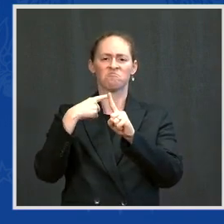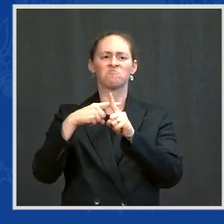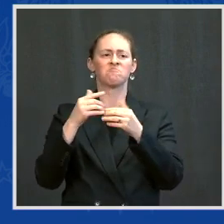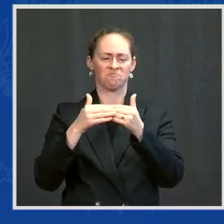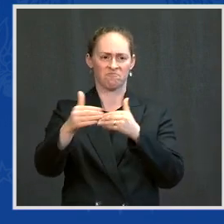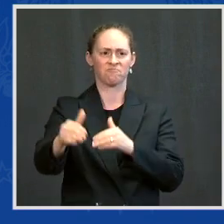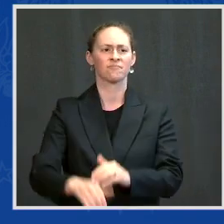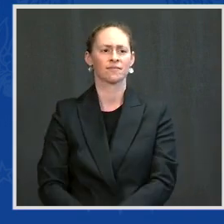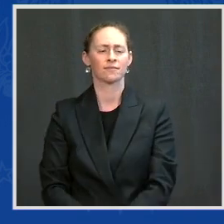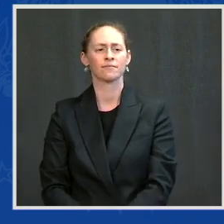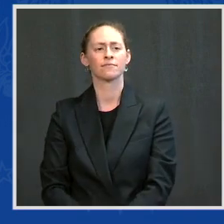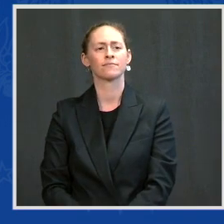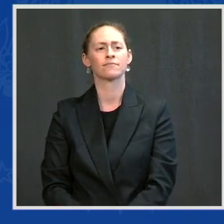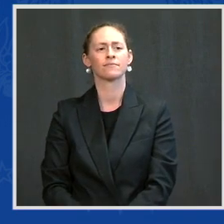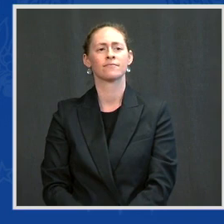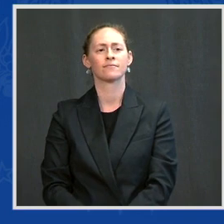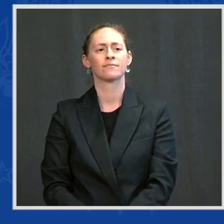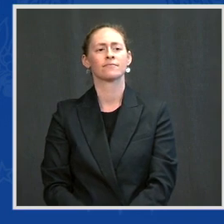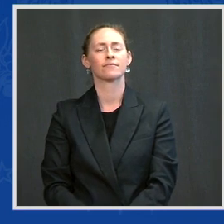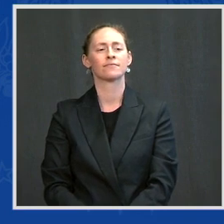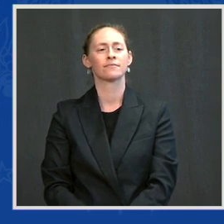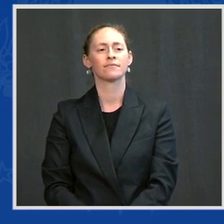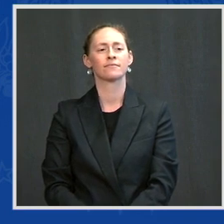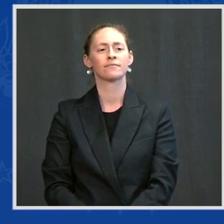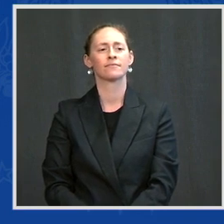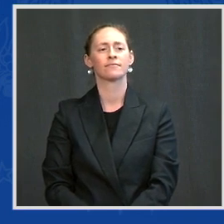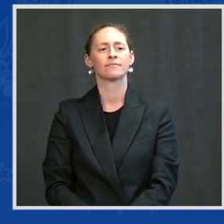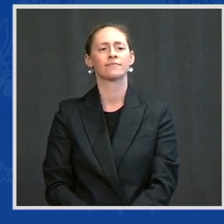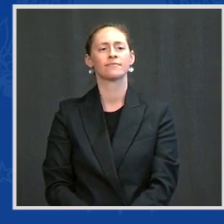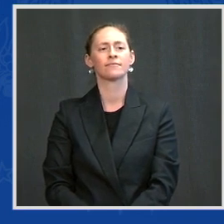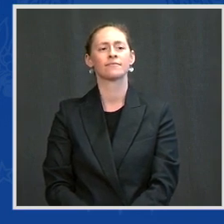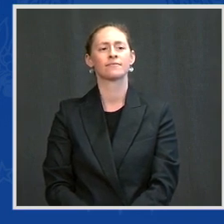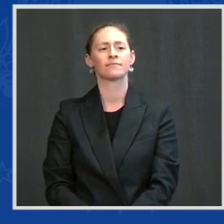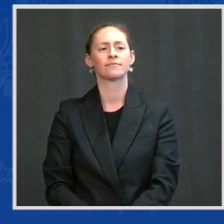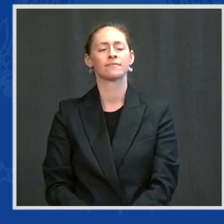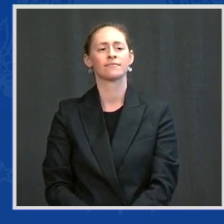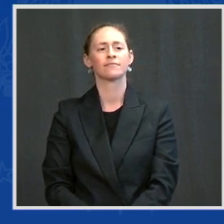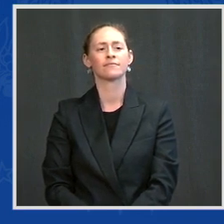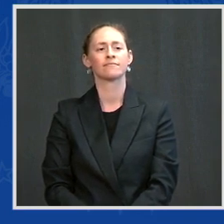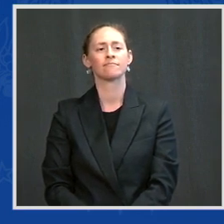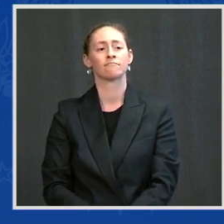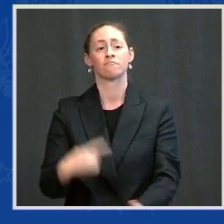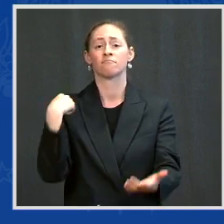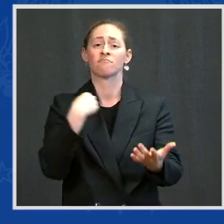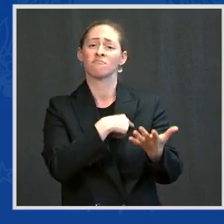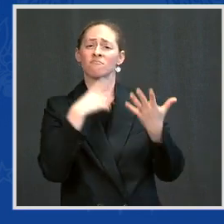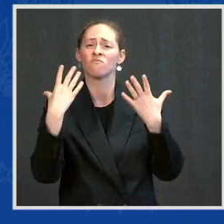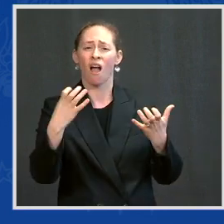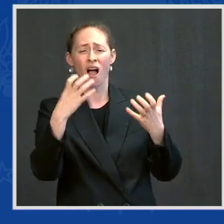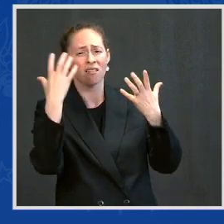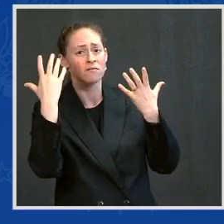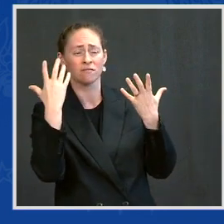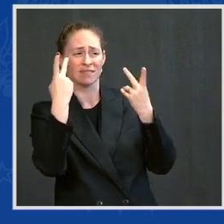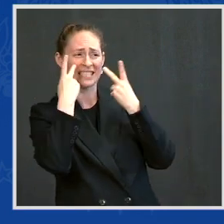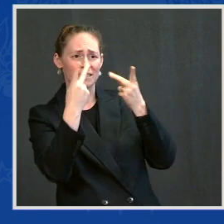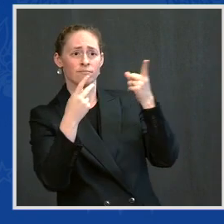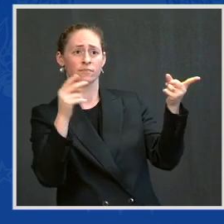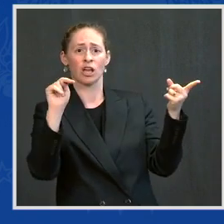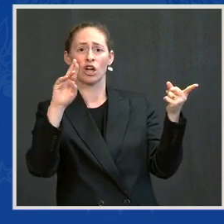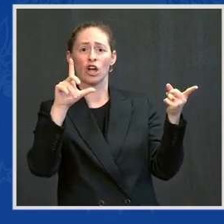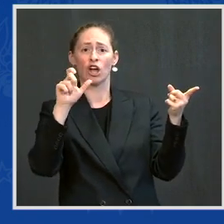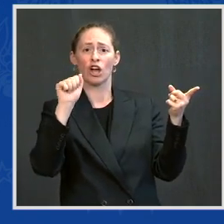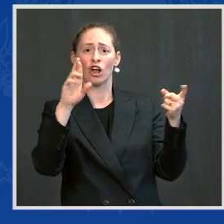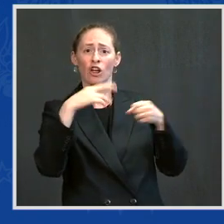complete denuclearization and permanent peace on the Korean Peninsula. Recently, the Biden administration concluded its DPRK